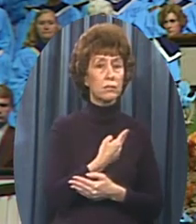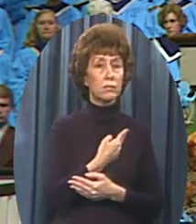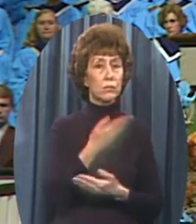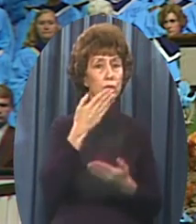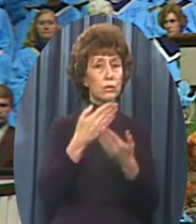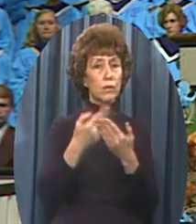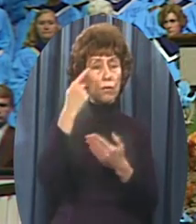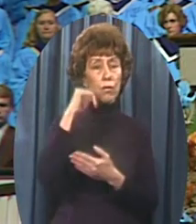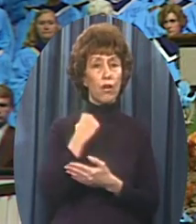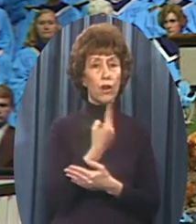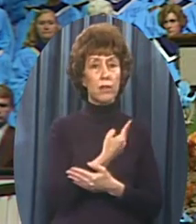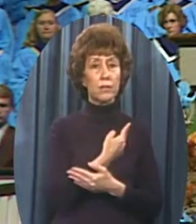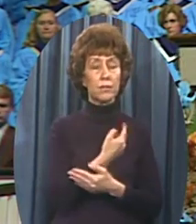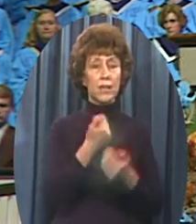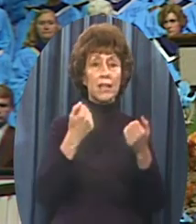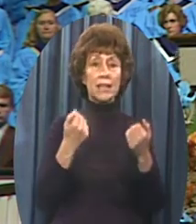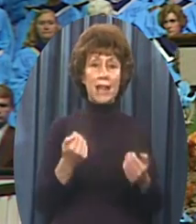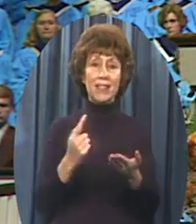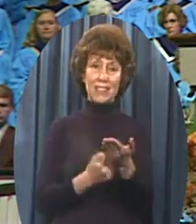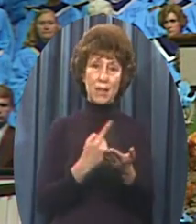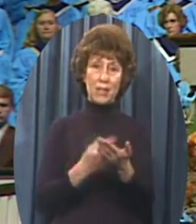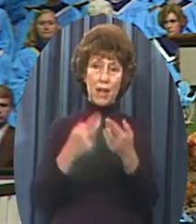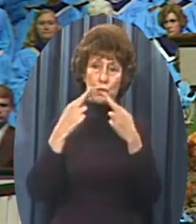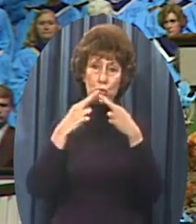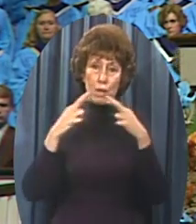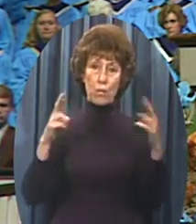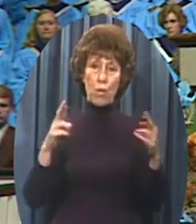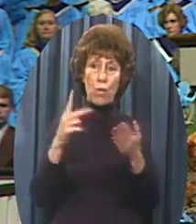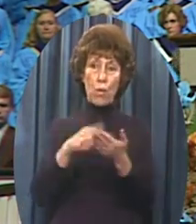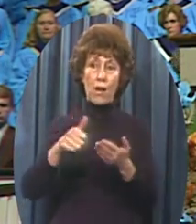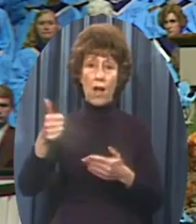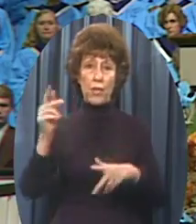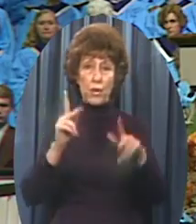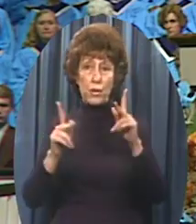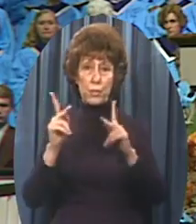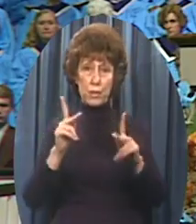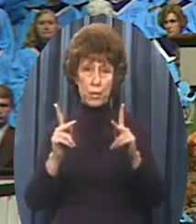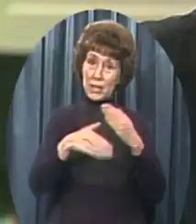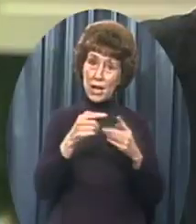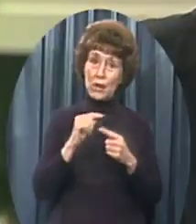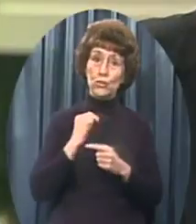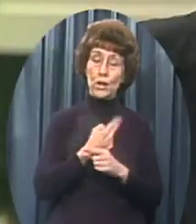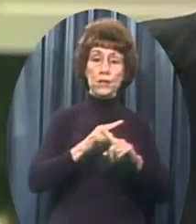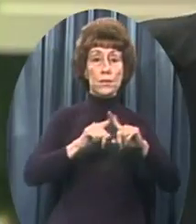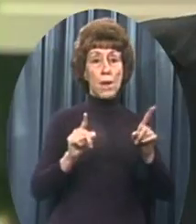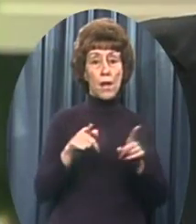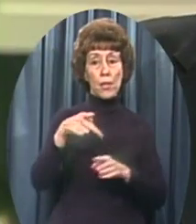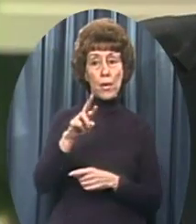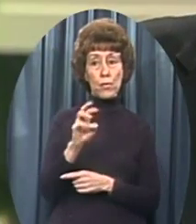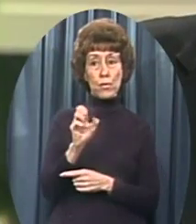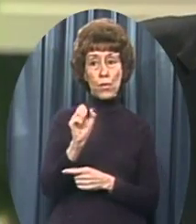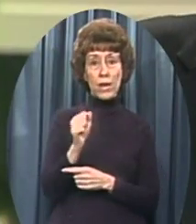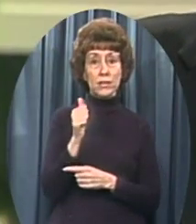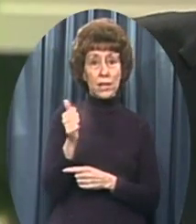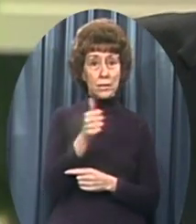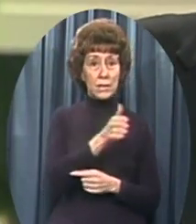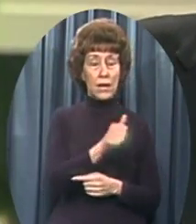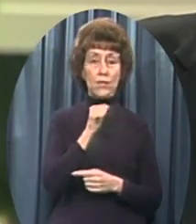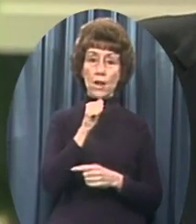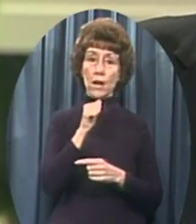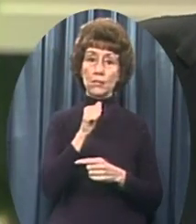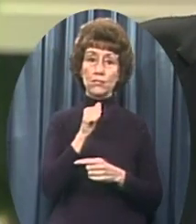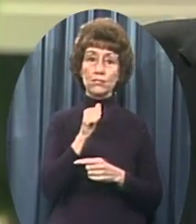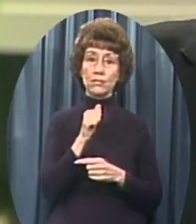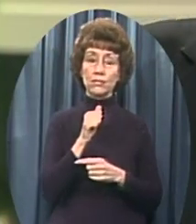have reported what others have done and said who have been unkind, but the press has not been unkind. And in most cases,